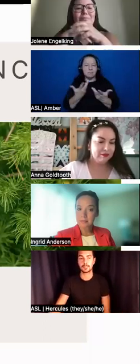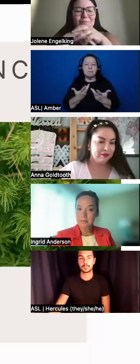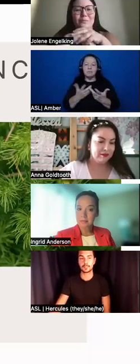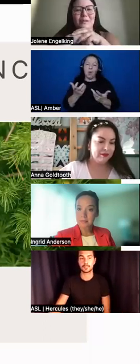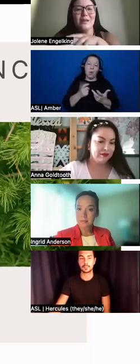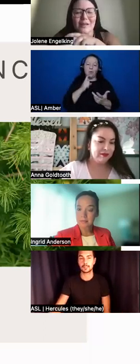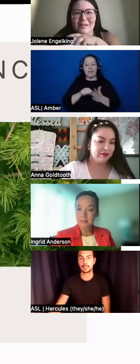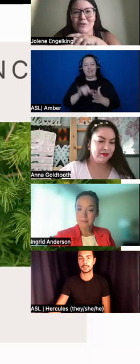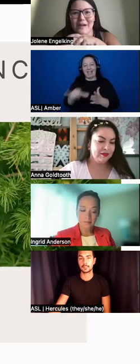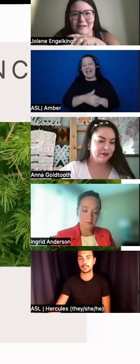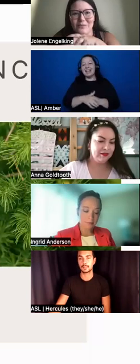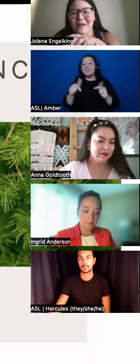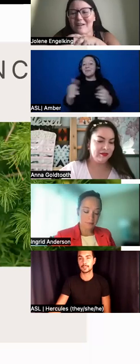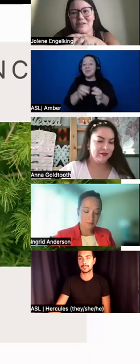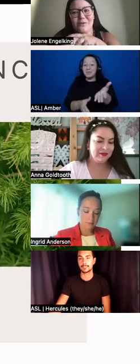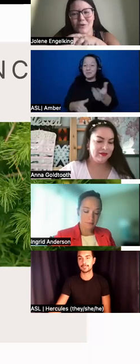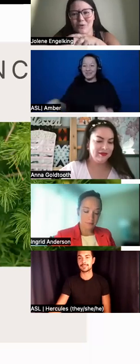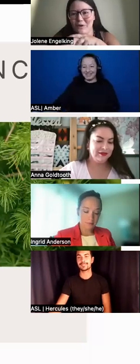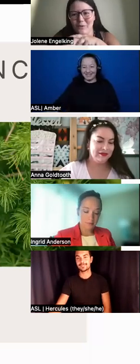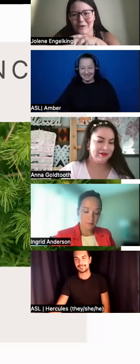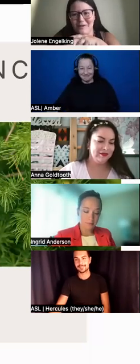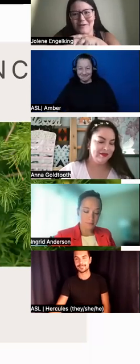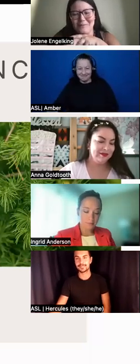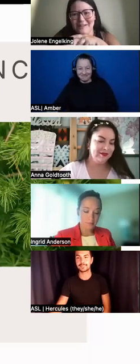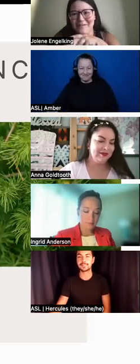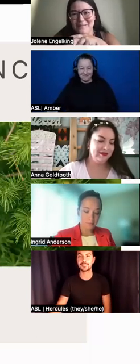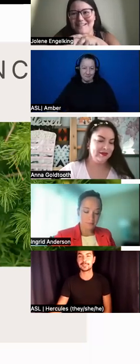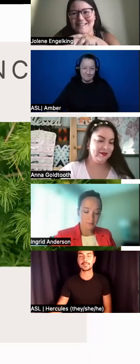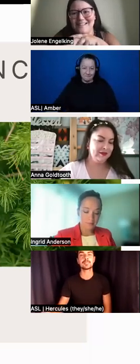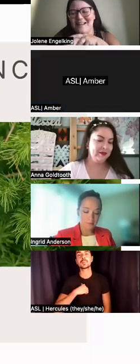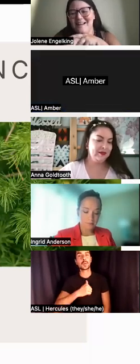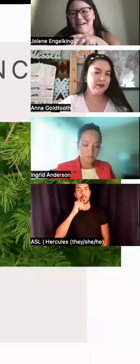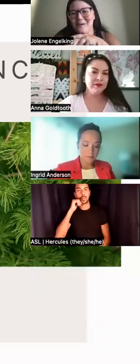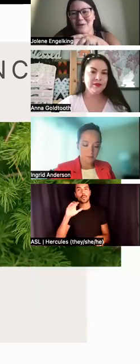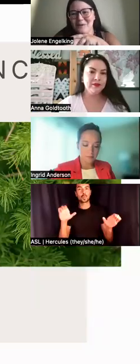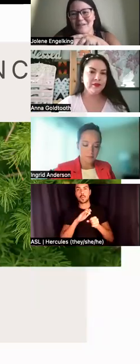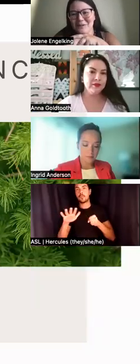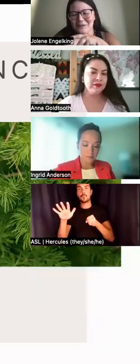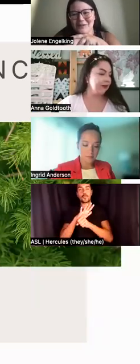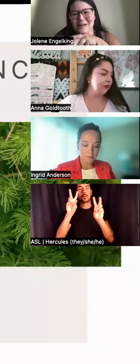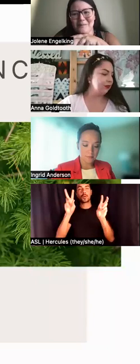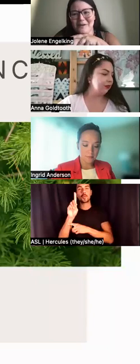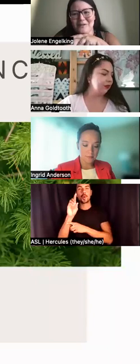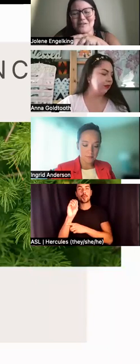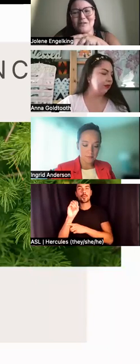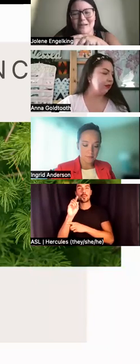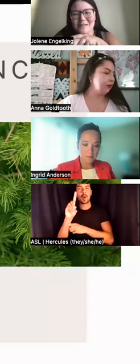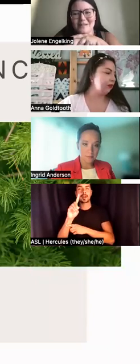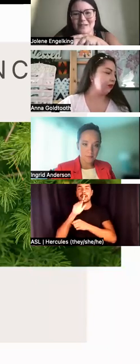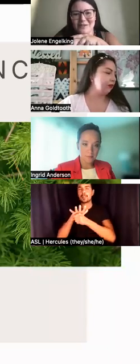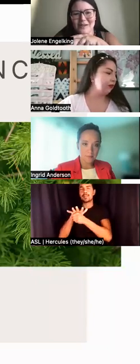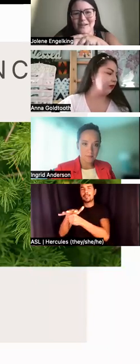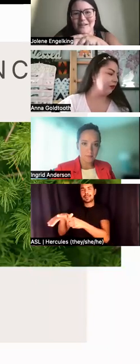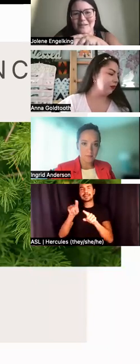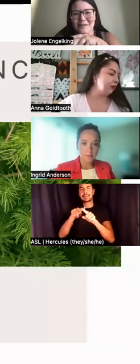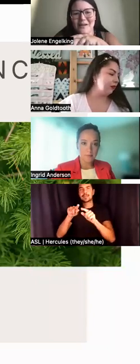So sexual violence, we're not going to do a full 101. There's plenty of spaces where we can learn about just those basics